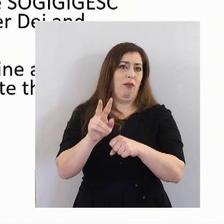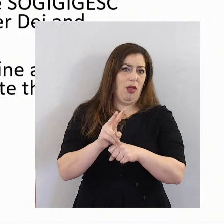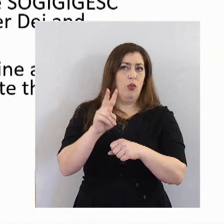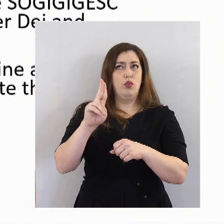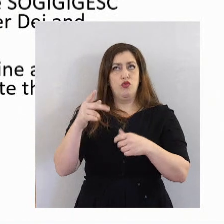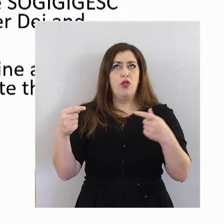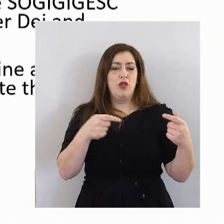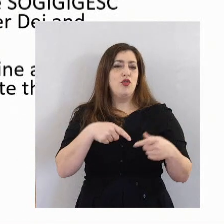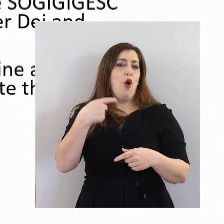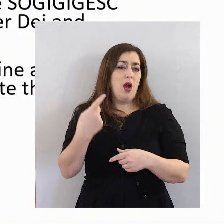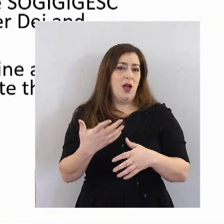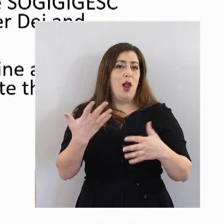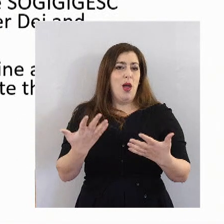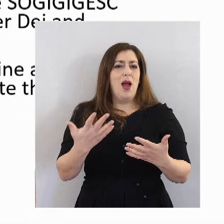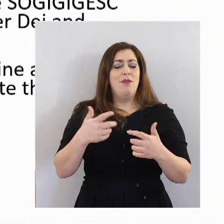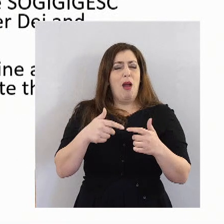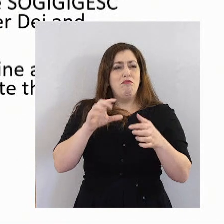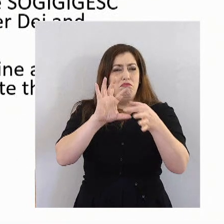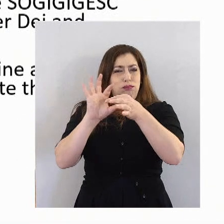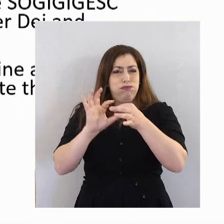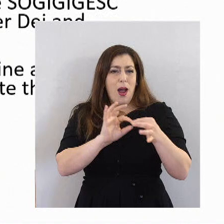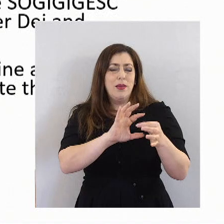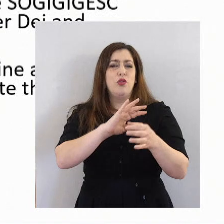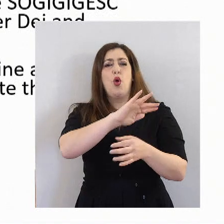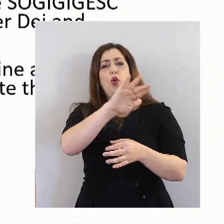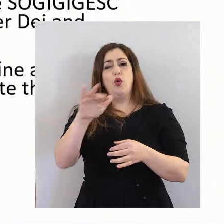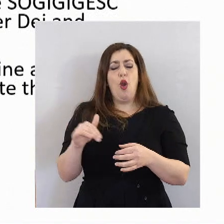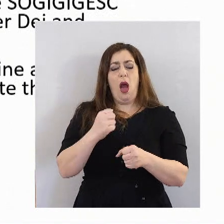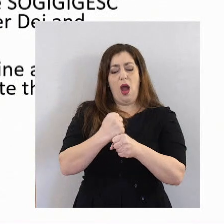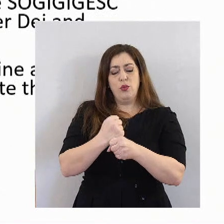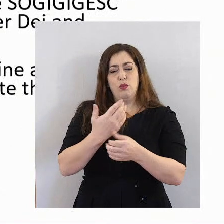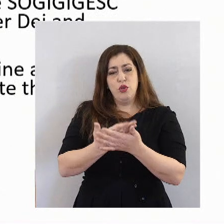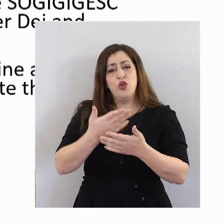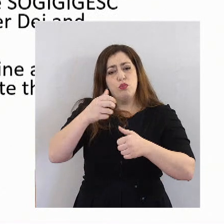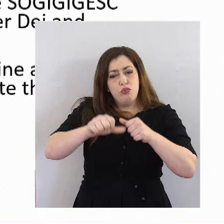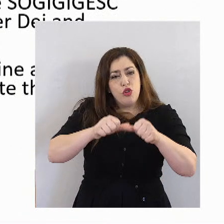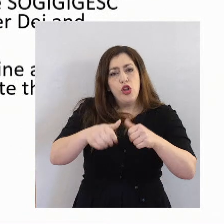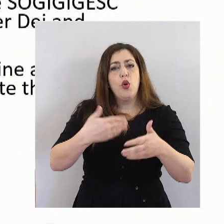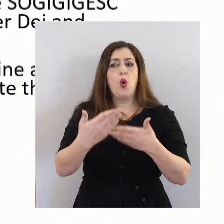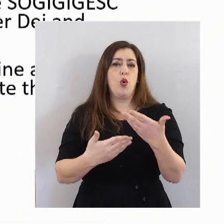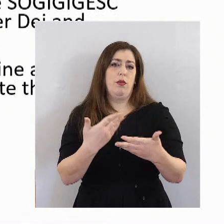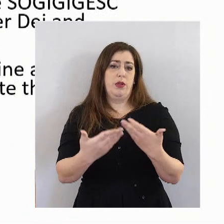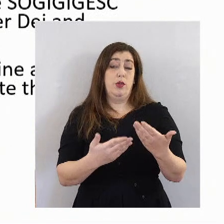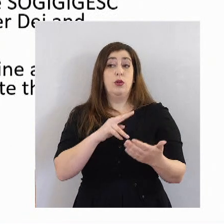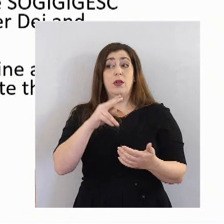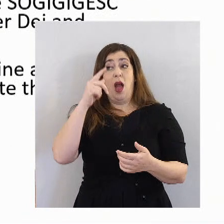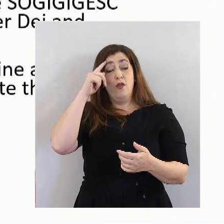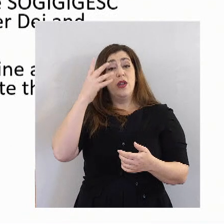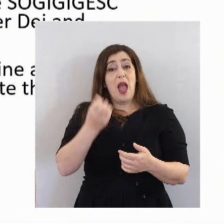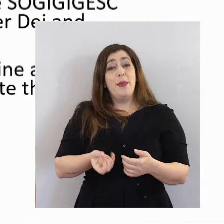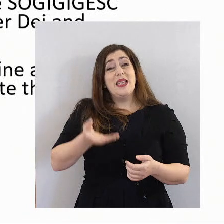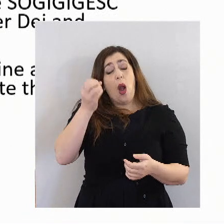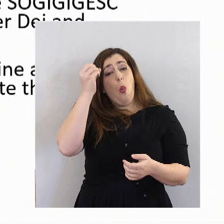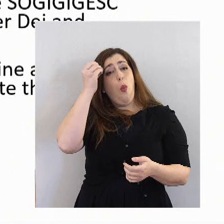We believe that the project has increased the visibility of the gender well-being clinic services, also among healthcare practitioners. The